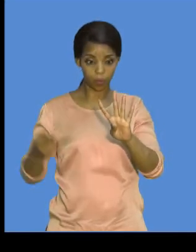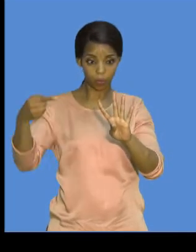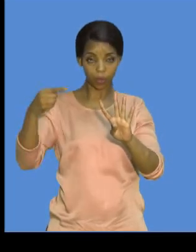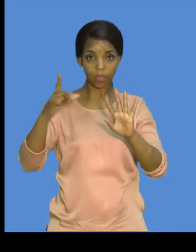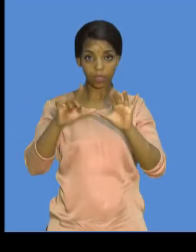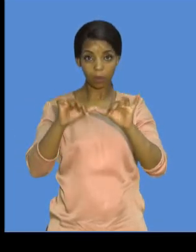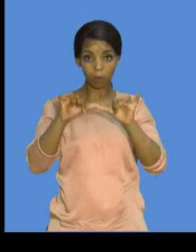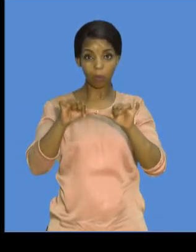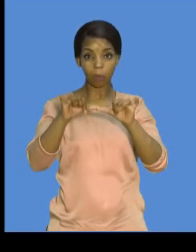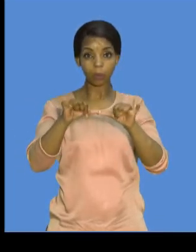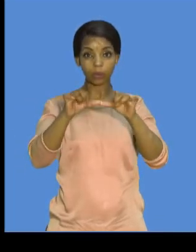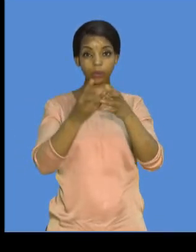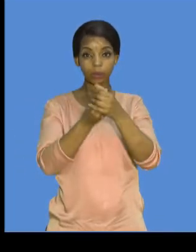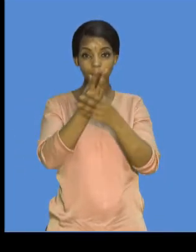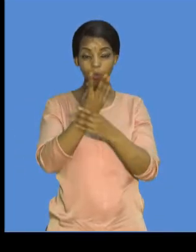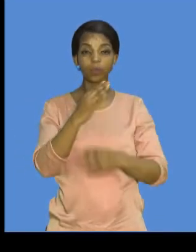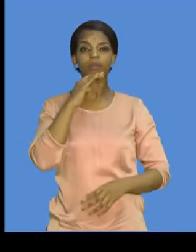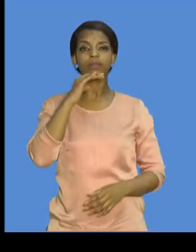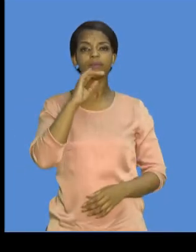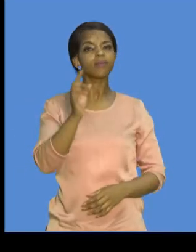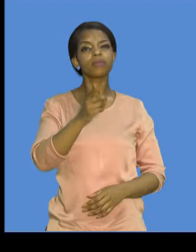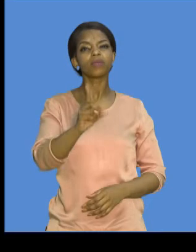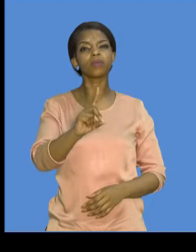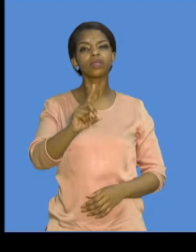was supposed to be